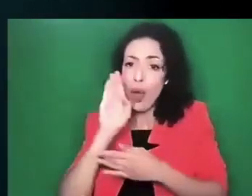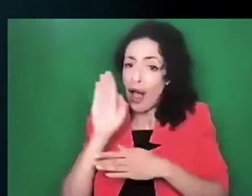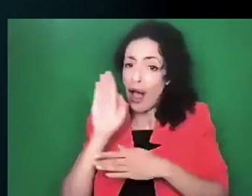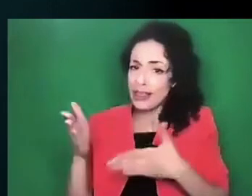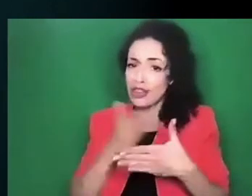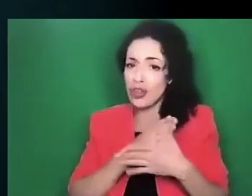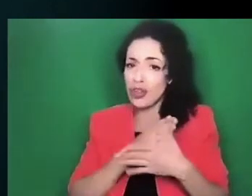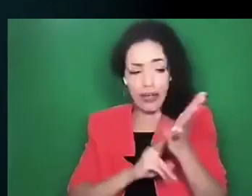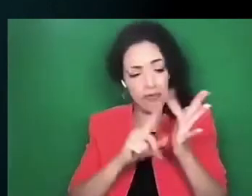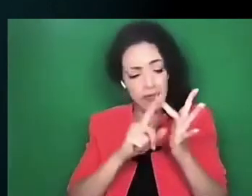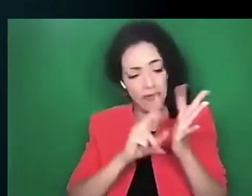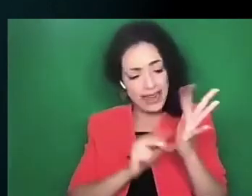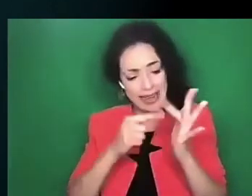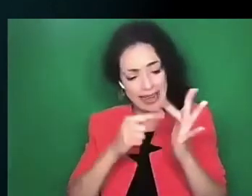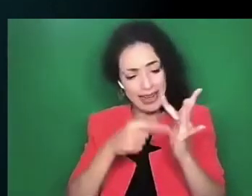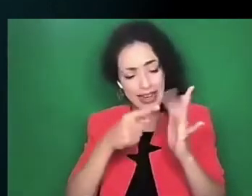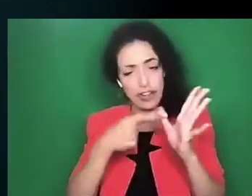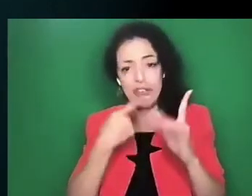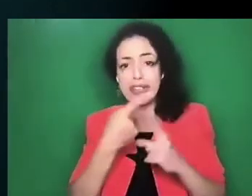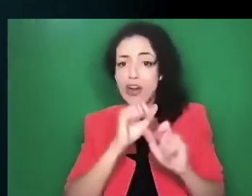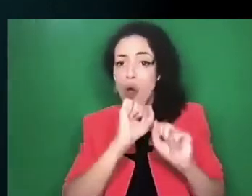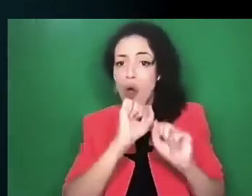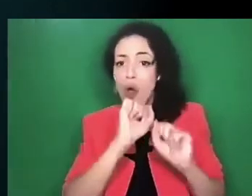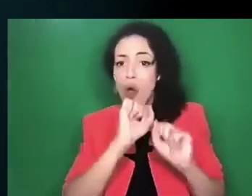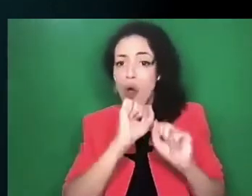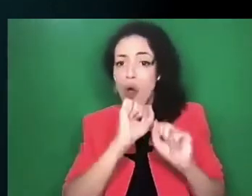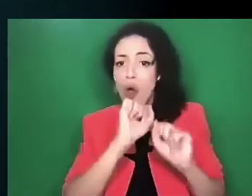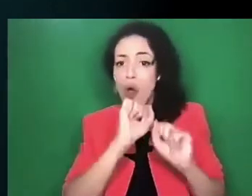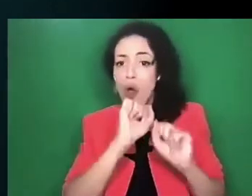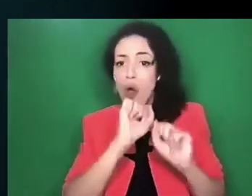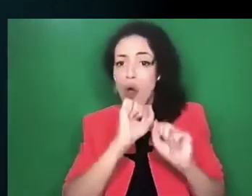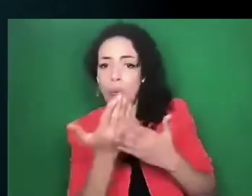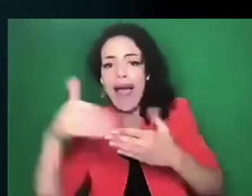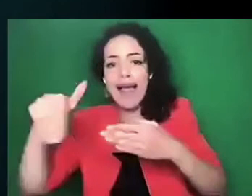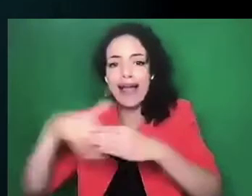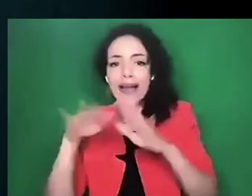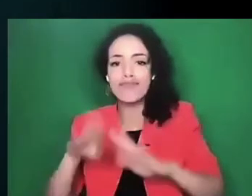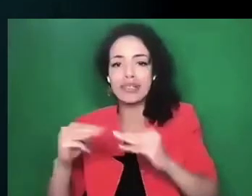moment at the British Museum as part of the Reflections exhibition. Over to you, Hira.